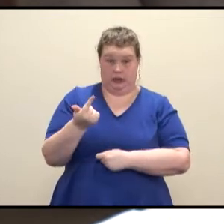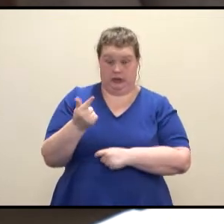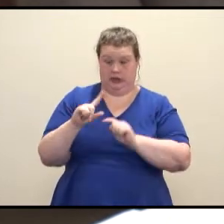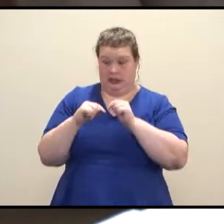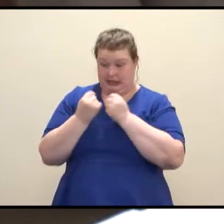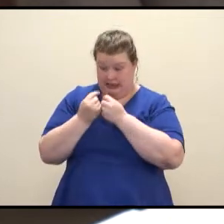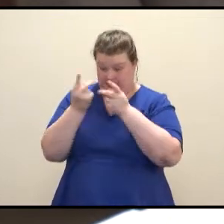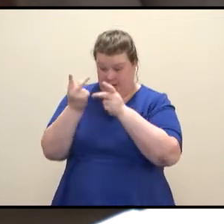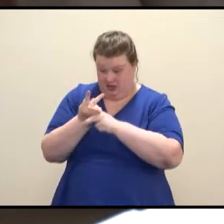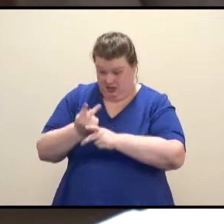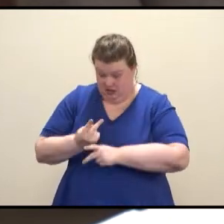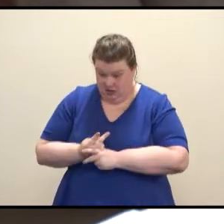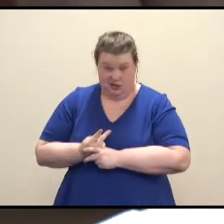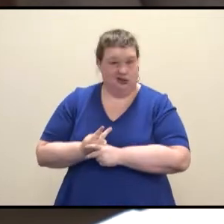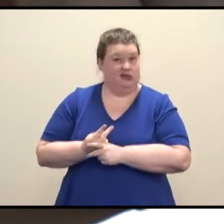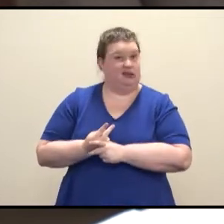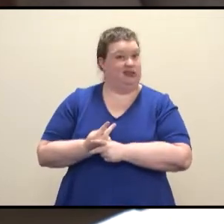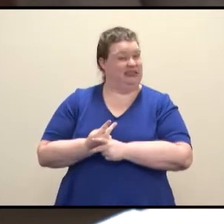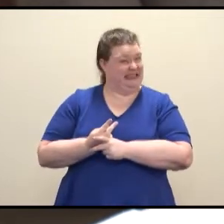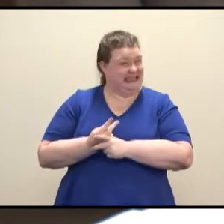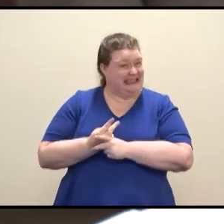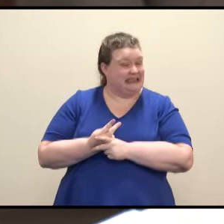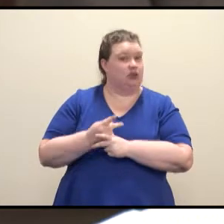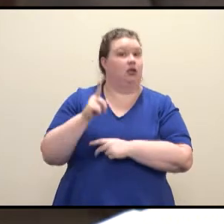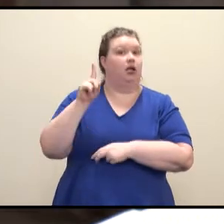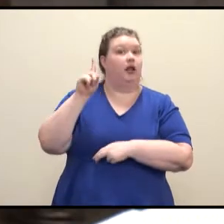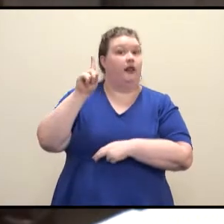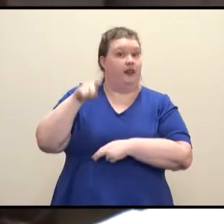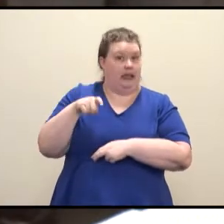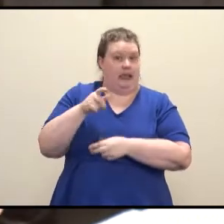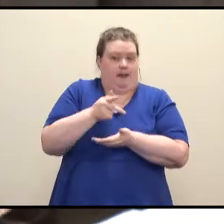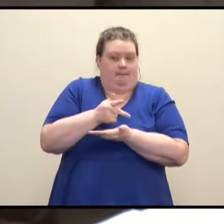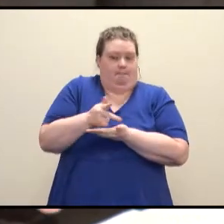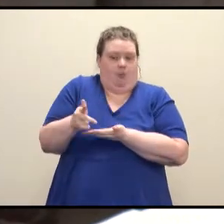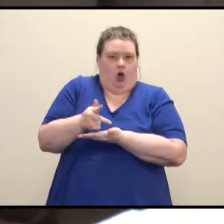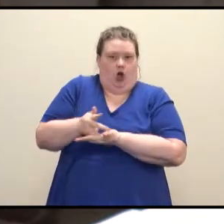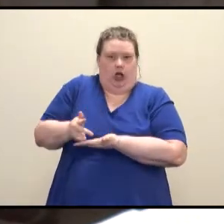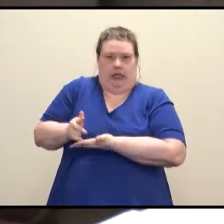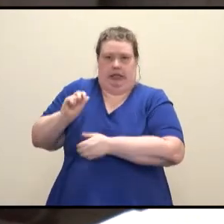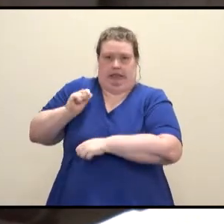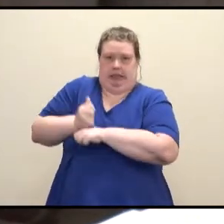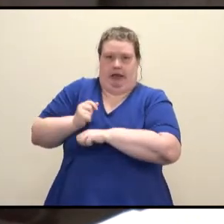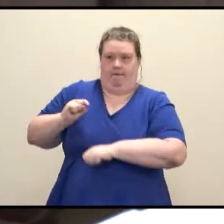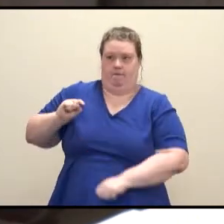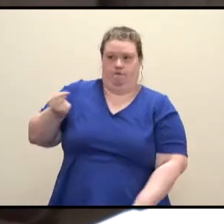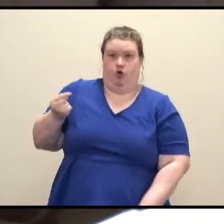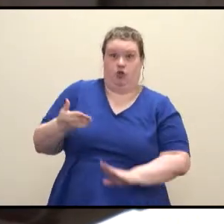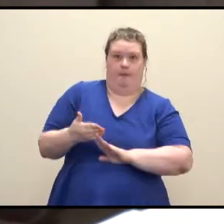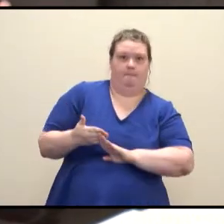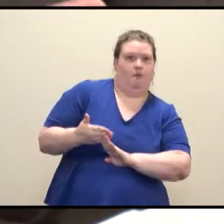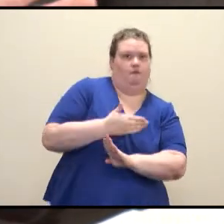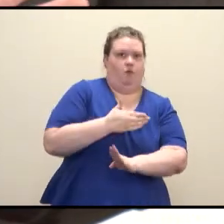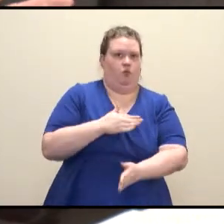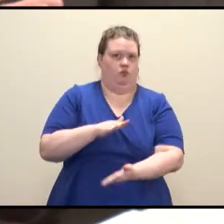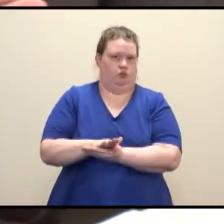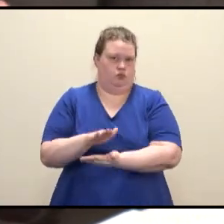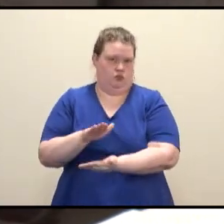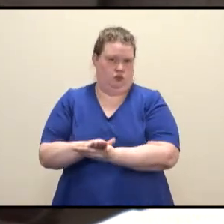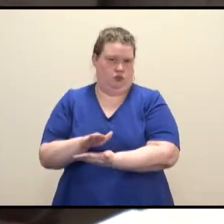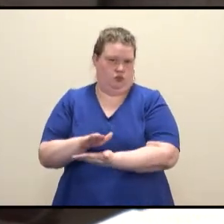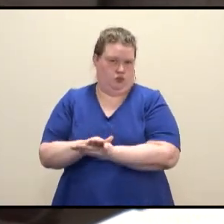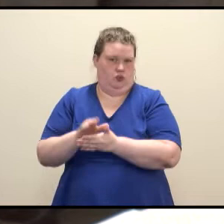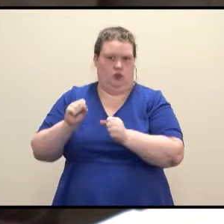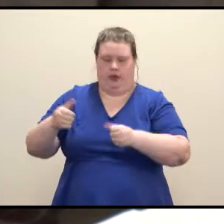team worked on the phasing plan, they realized they really needed to get some parking in place before school start so that they can move forward right away